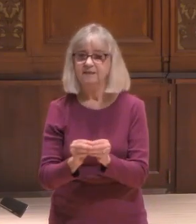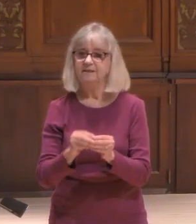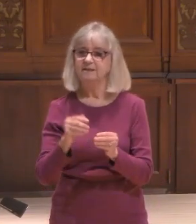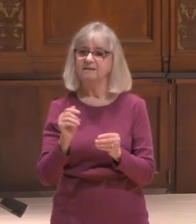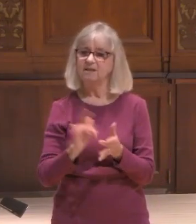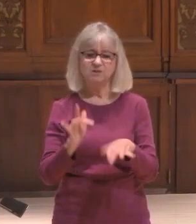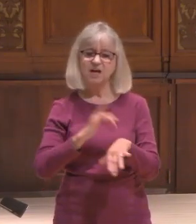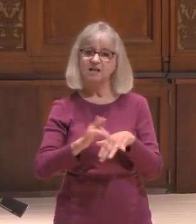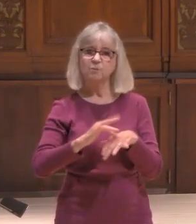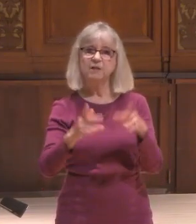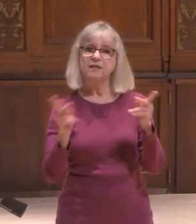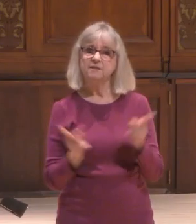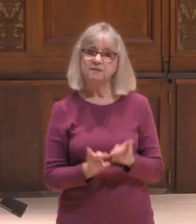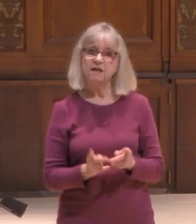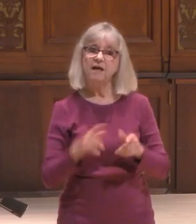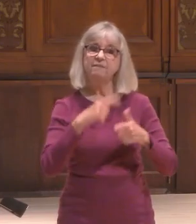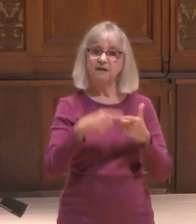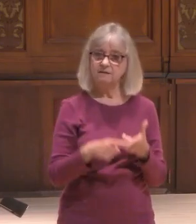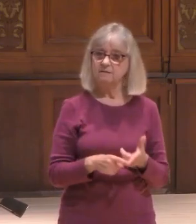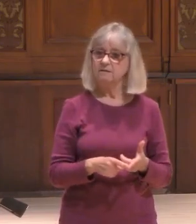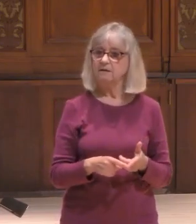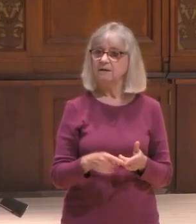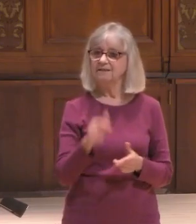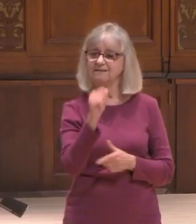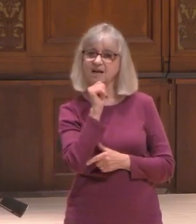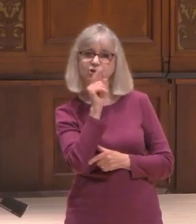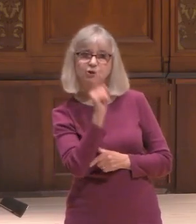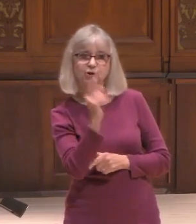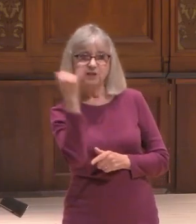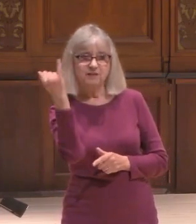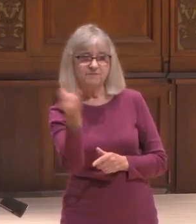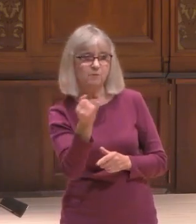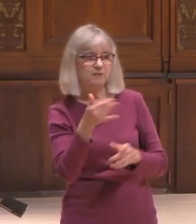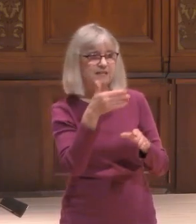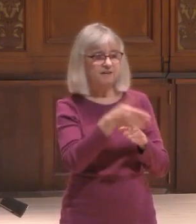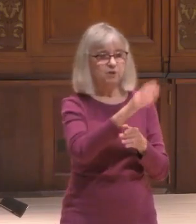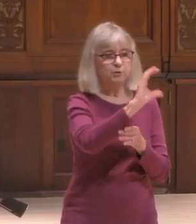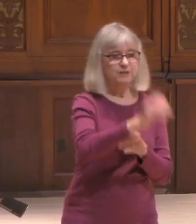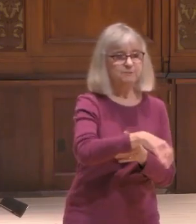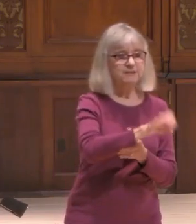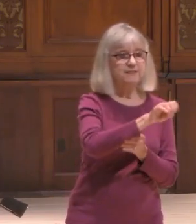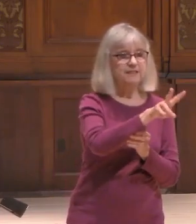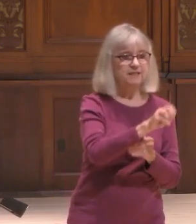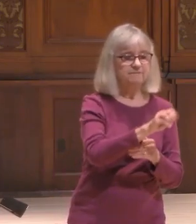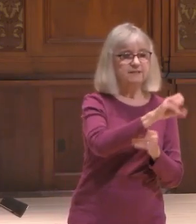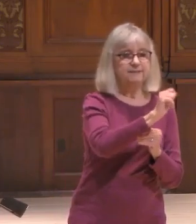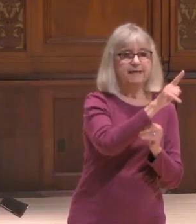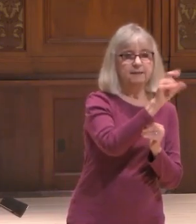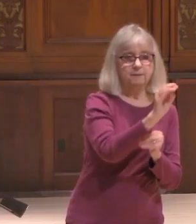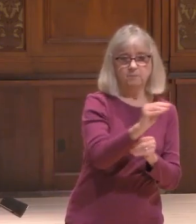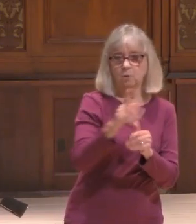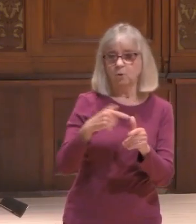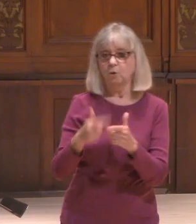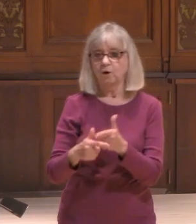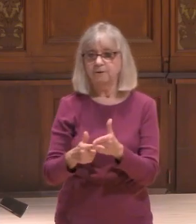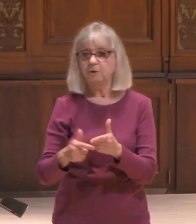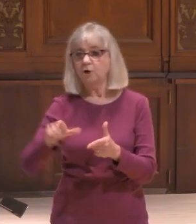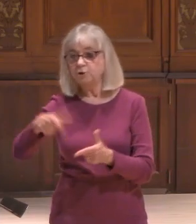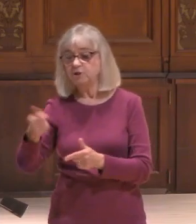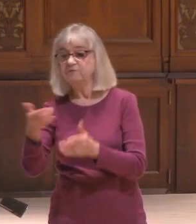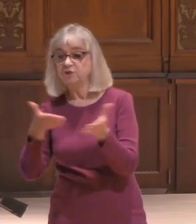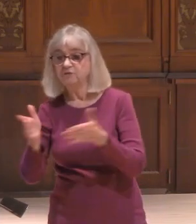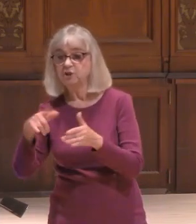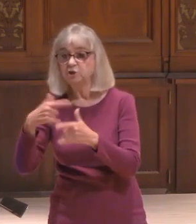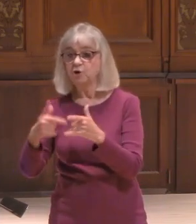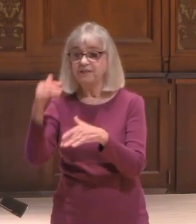hollow place. And then, not sure if it was after Christmas Eve at Salem, or alternative services, or